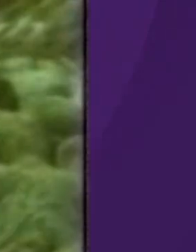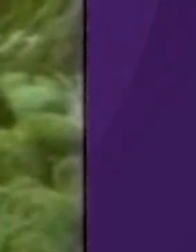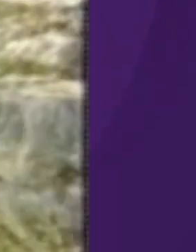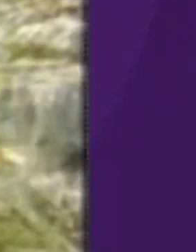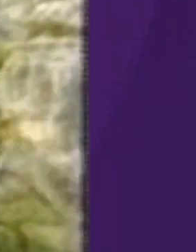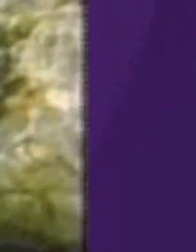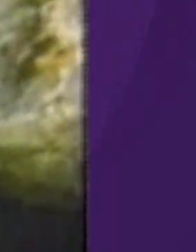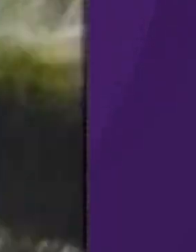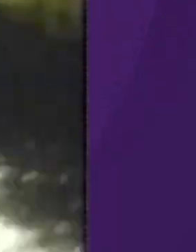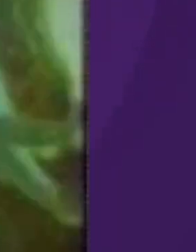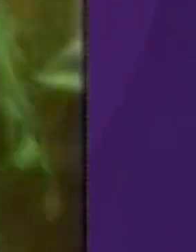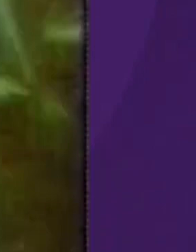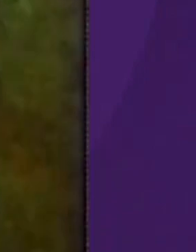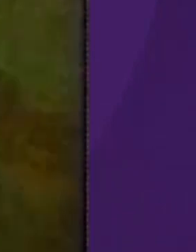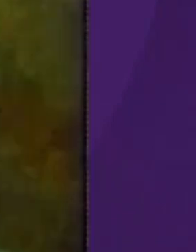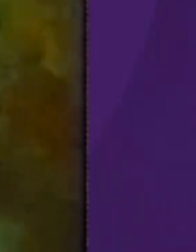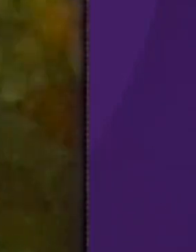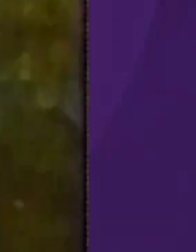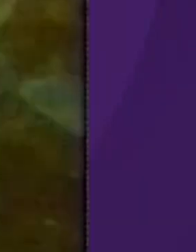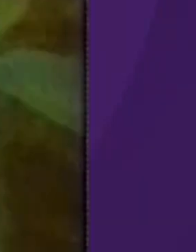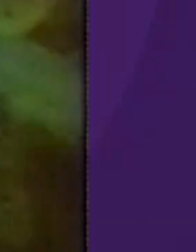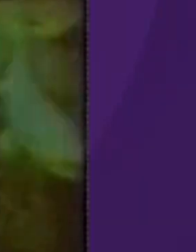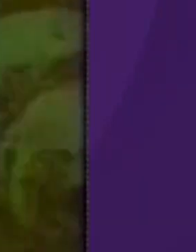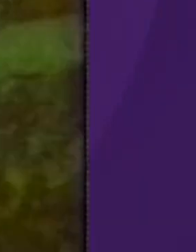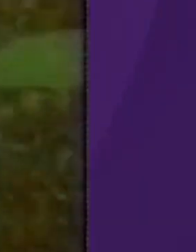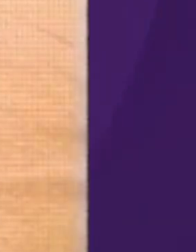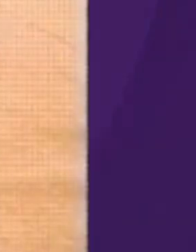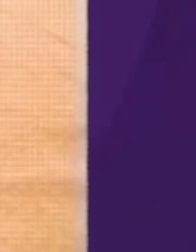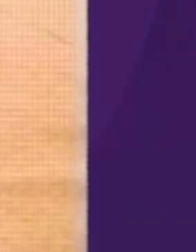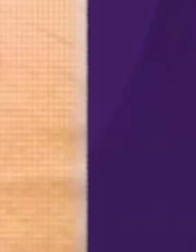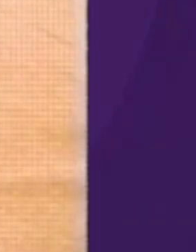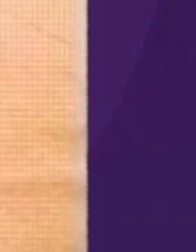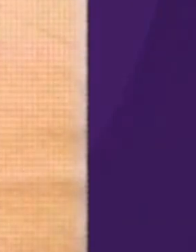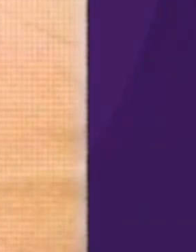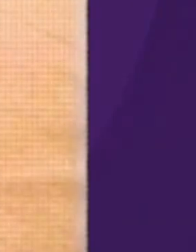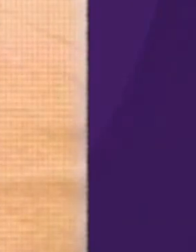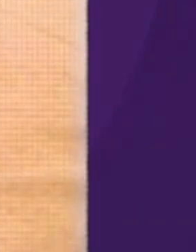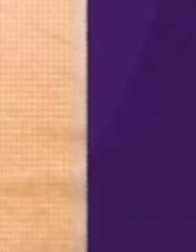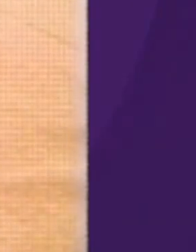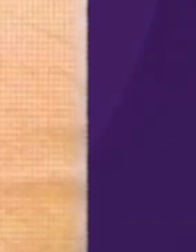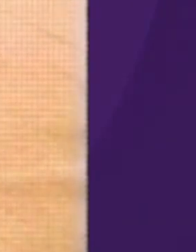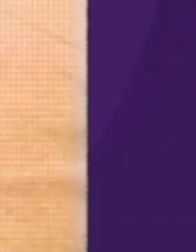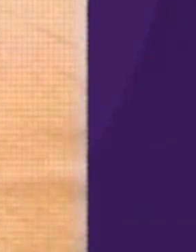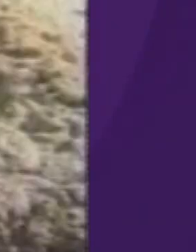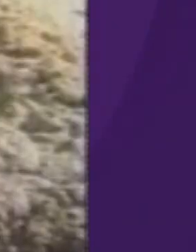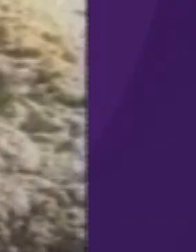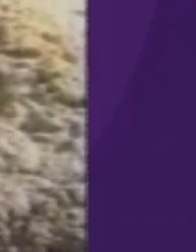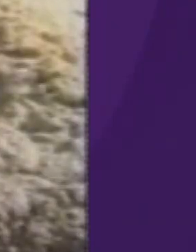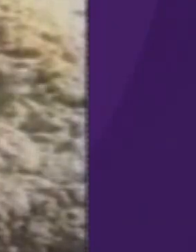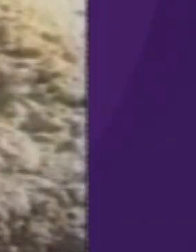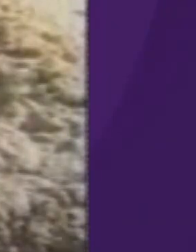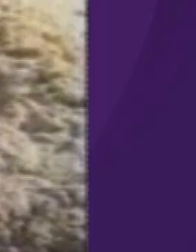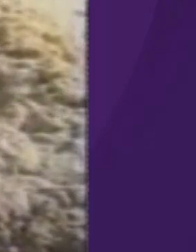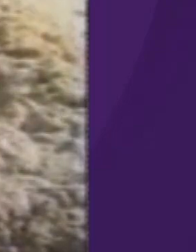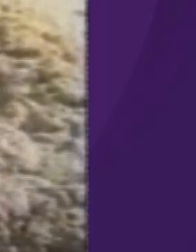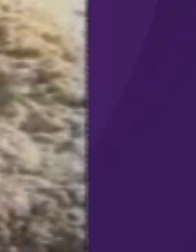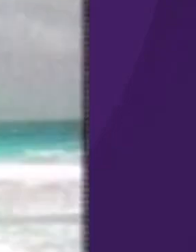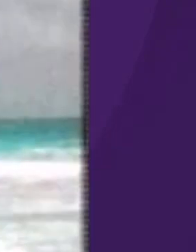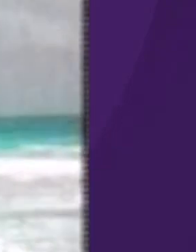Shall we go fishing today? Shall we walk in the sand and enjoy